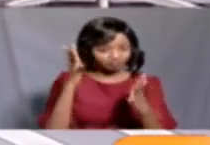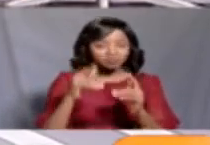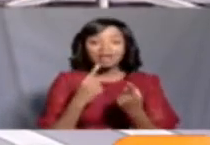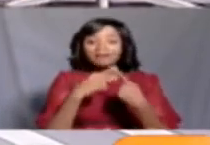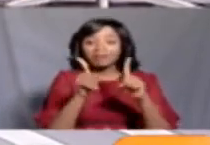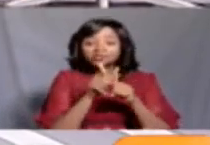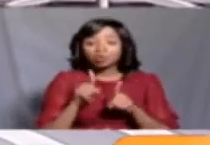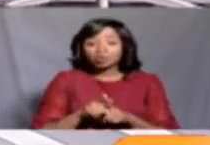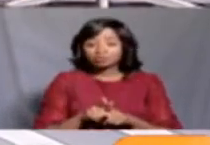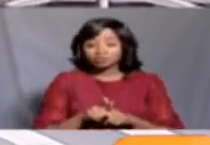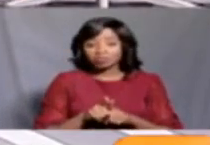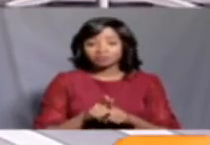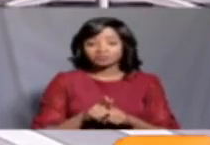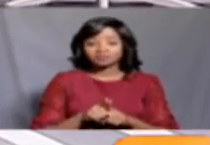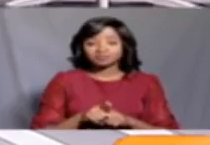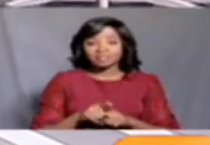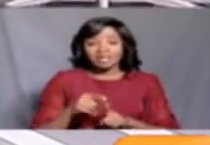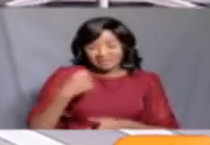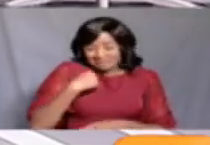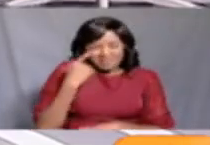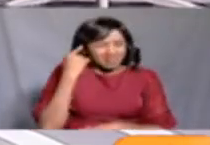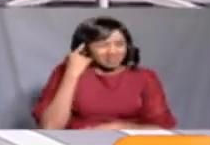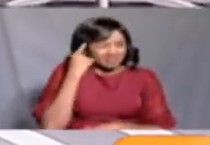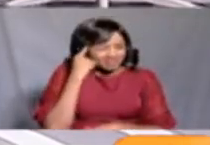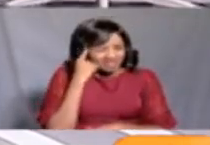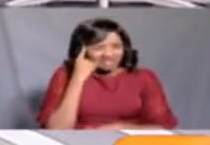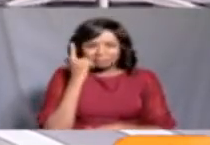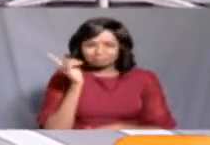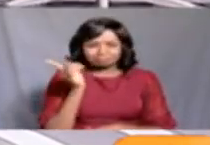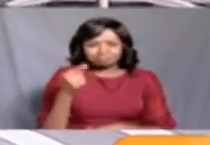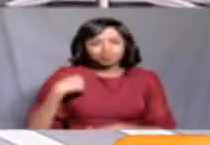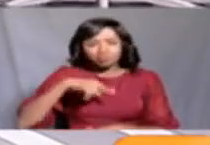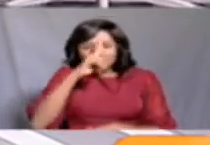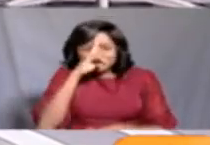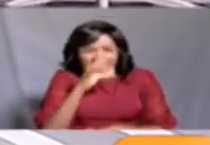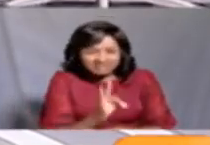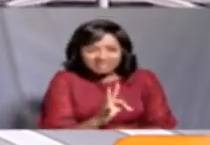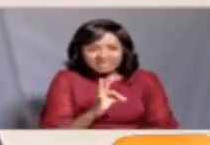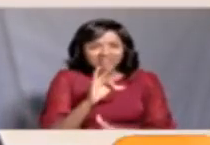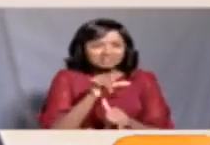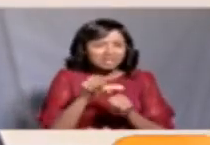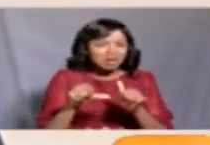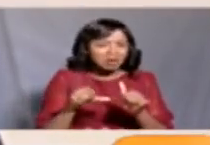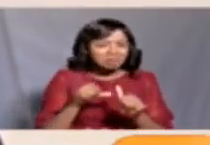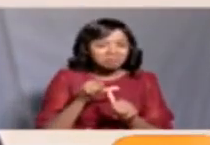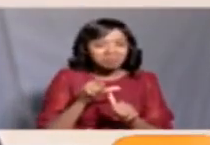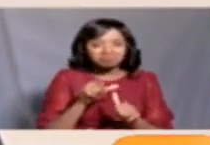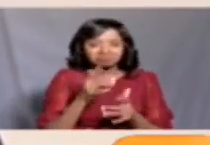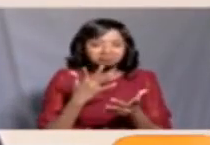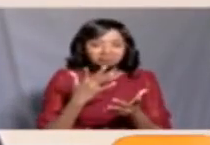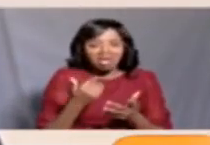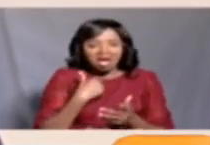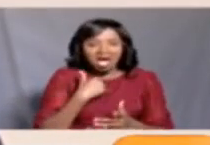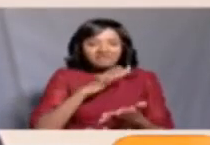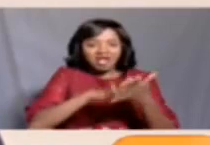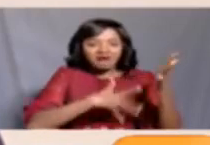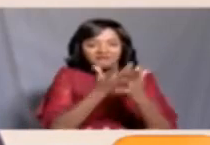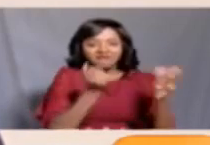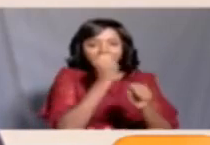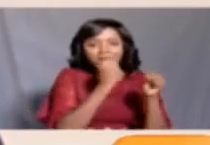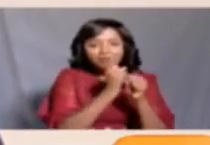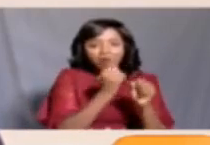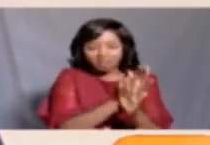question was, is that I do not think we are serious about having a framework where psychologists